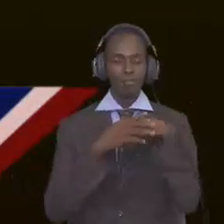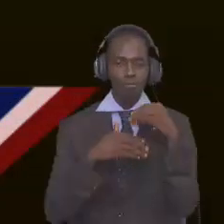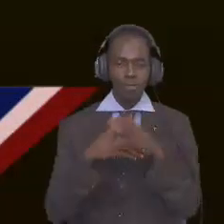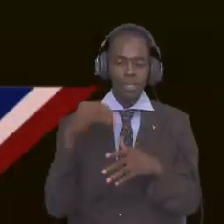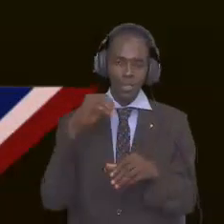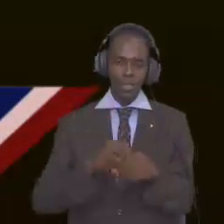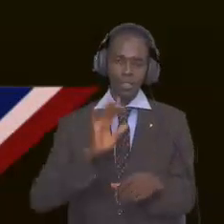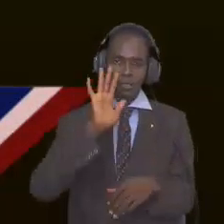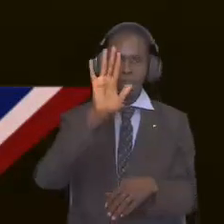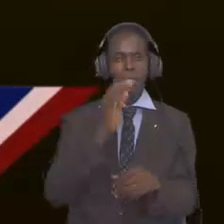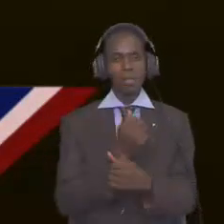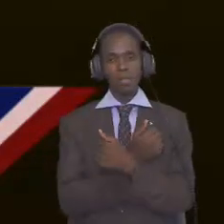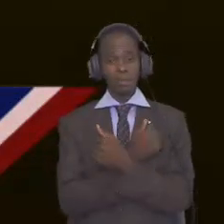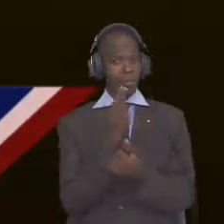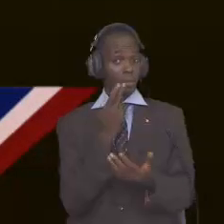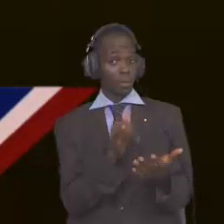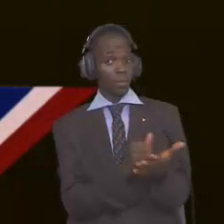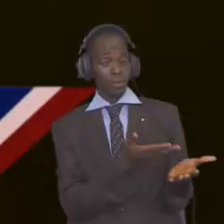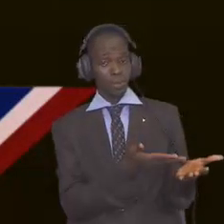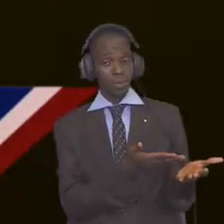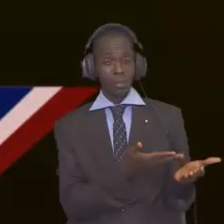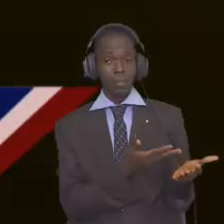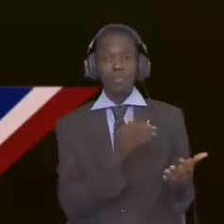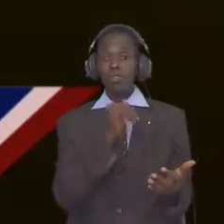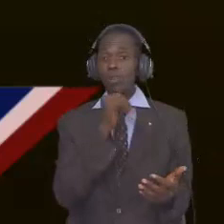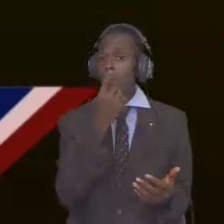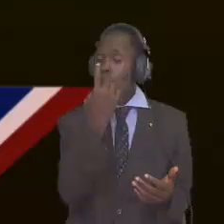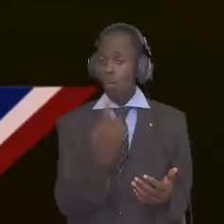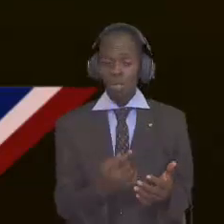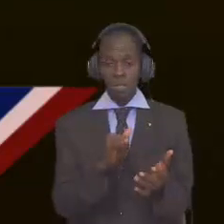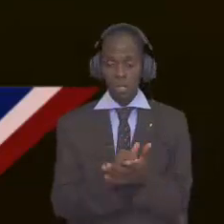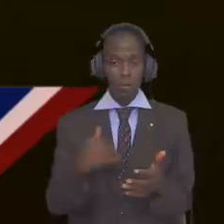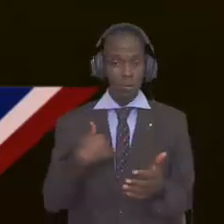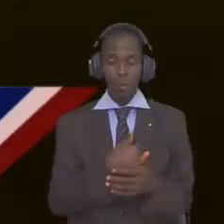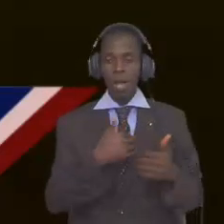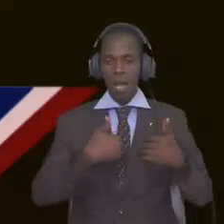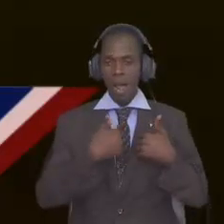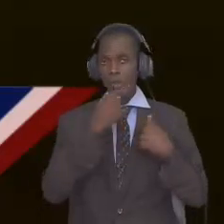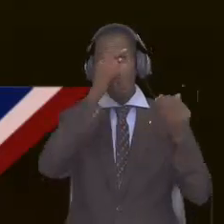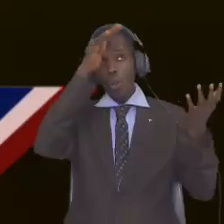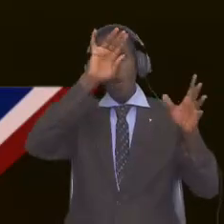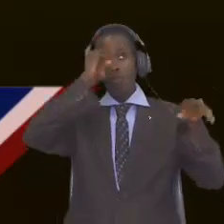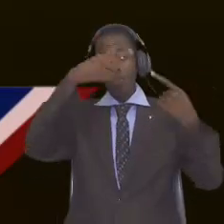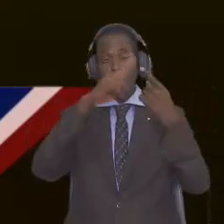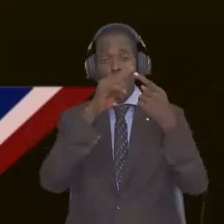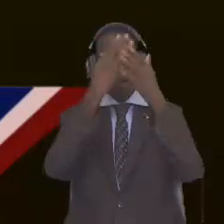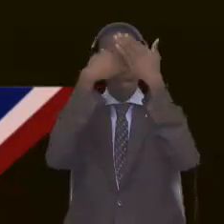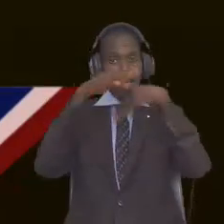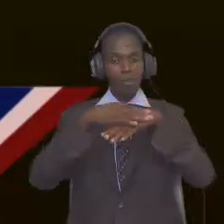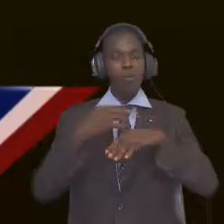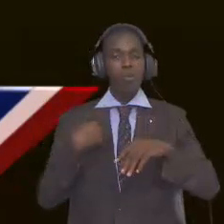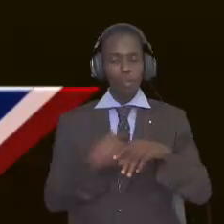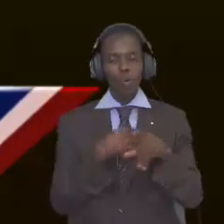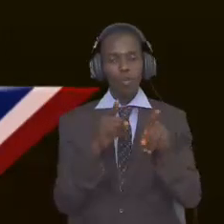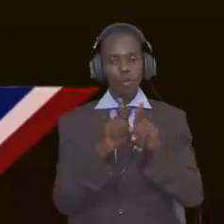thy love. You see that? Not only we have hope of getting to heaven, we have joy and we